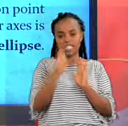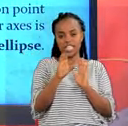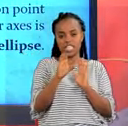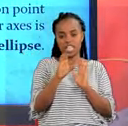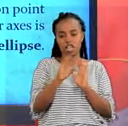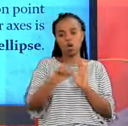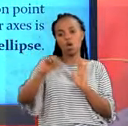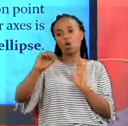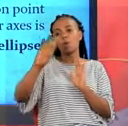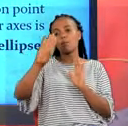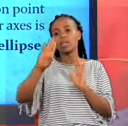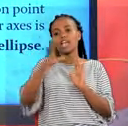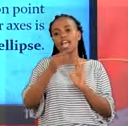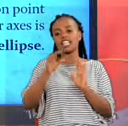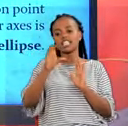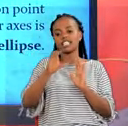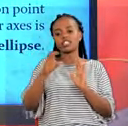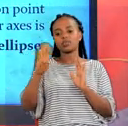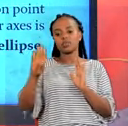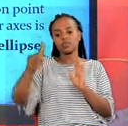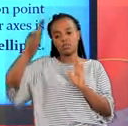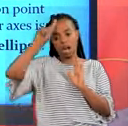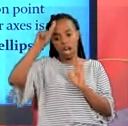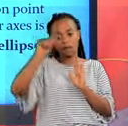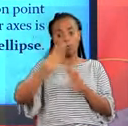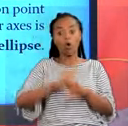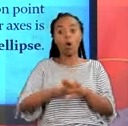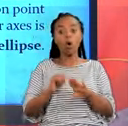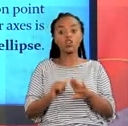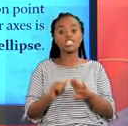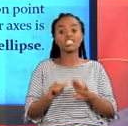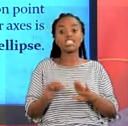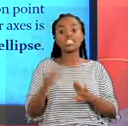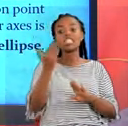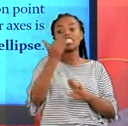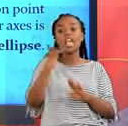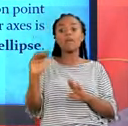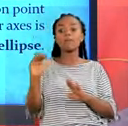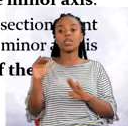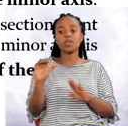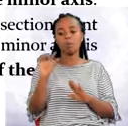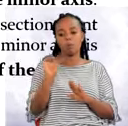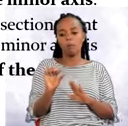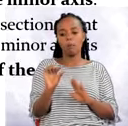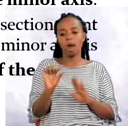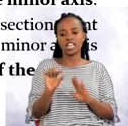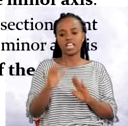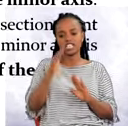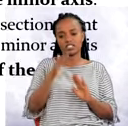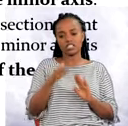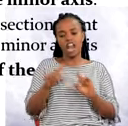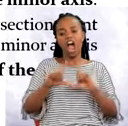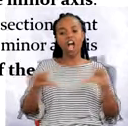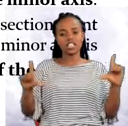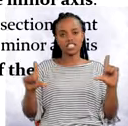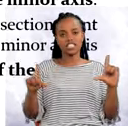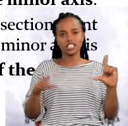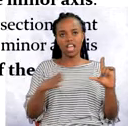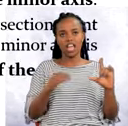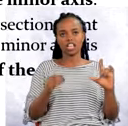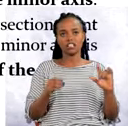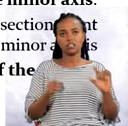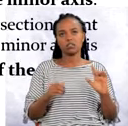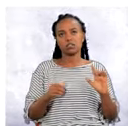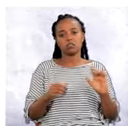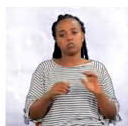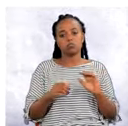CB and CV prime, we call them this semi-minor axis, and we denote them by B, small letter